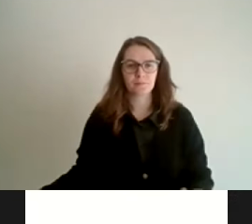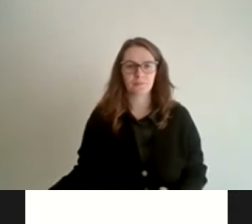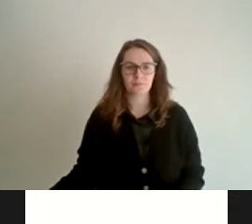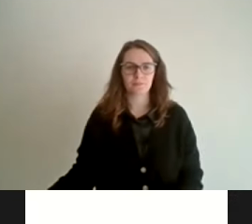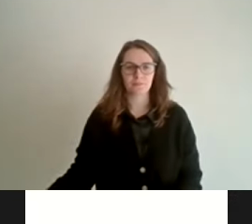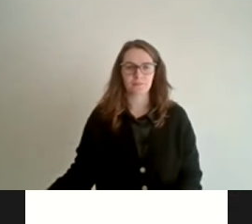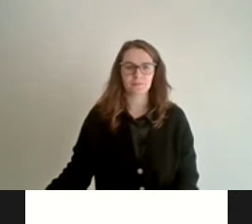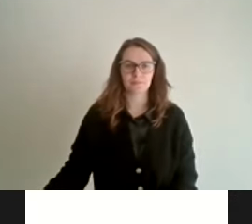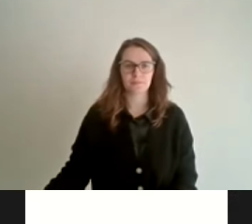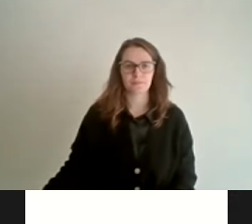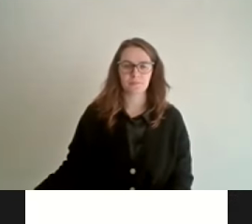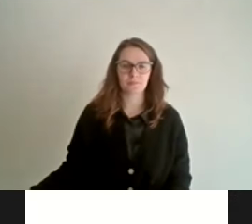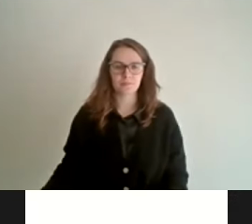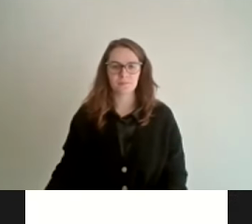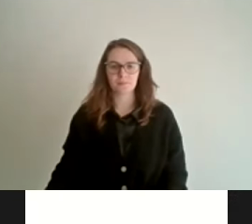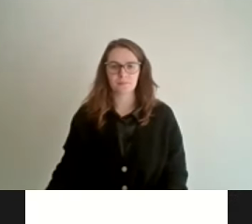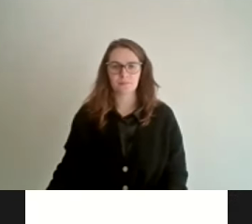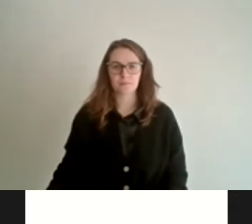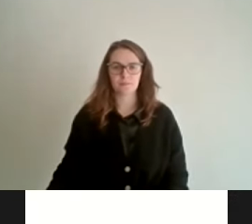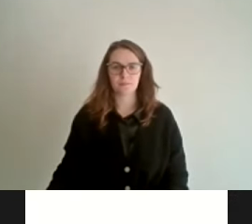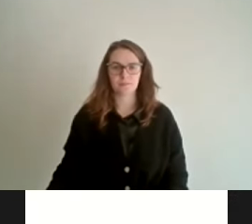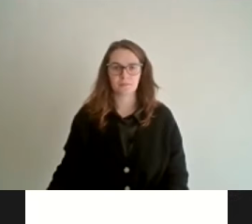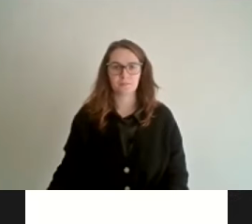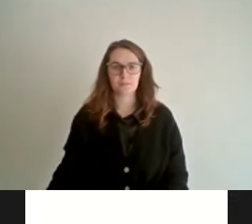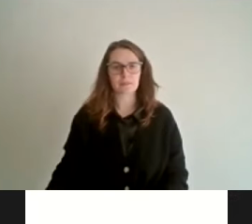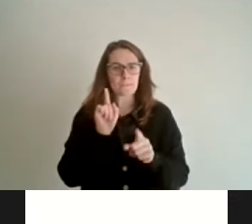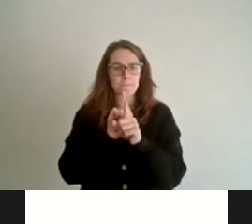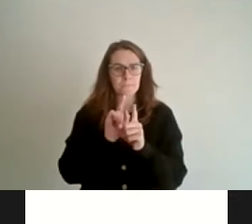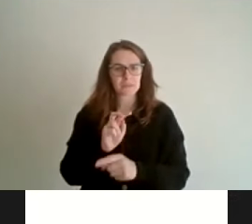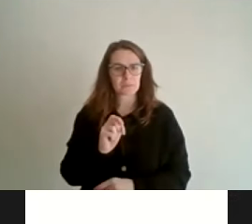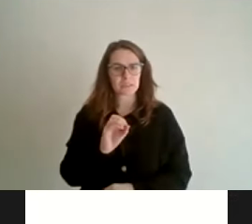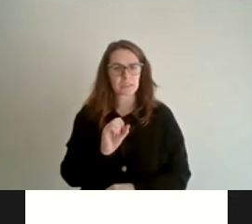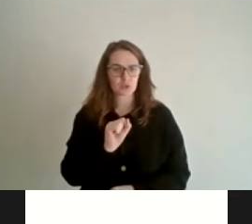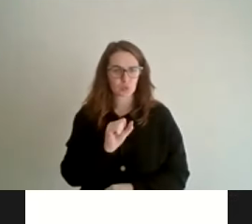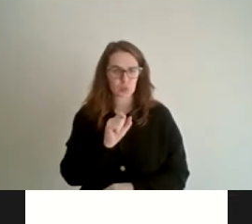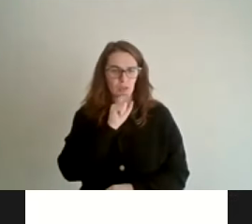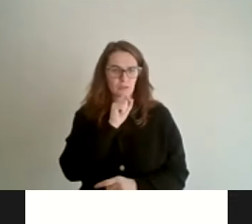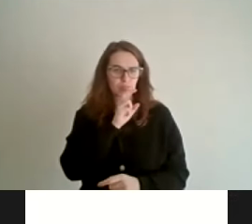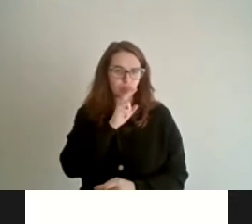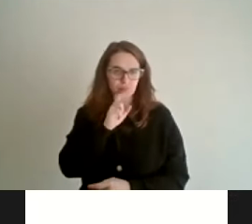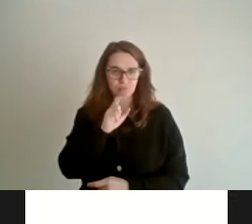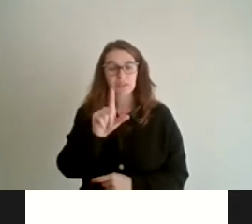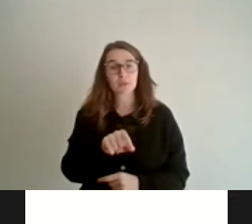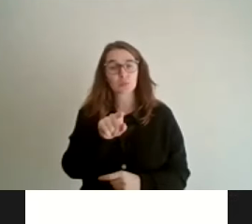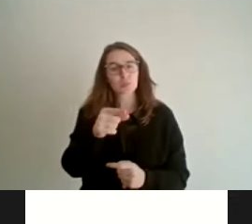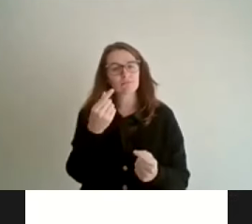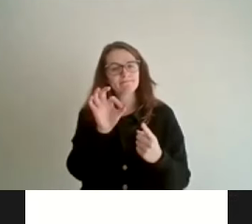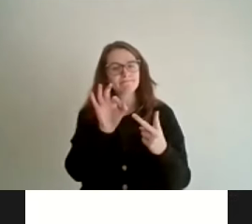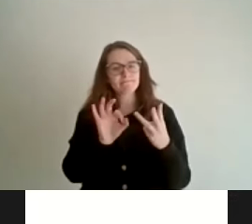As we mentioned before, you have 30 seconds to answer, and you have the chance to say who do you think is responsible